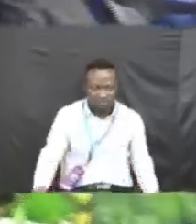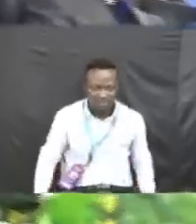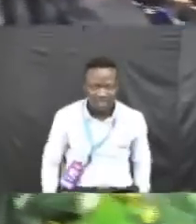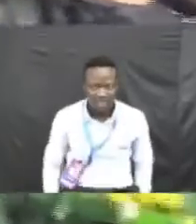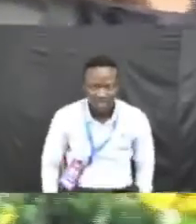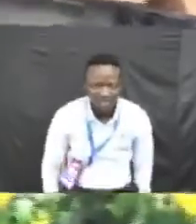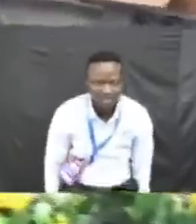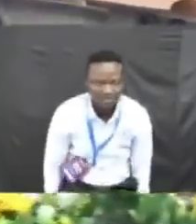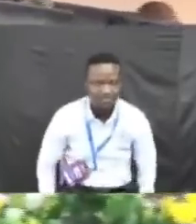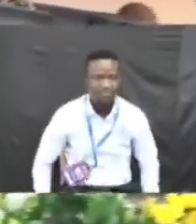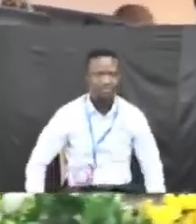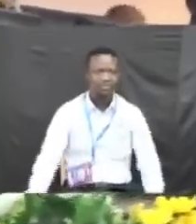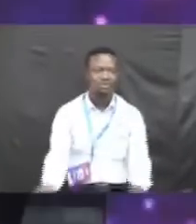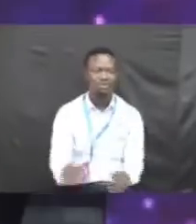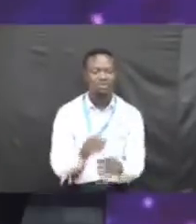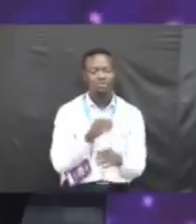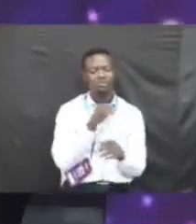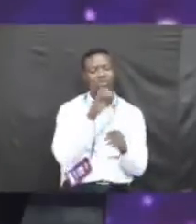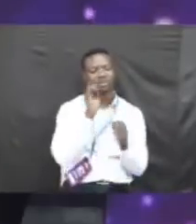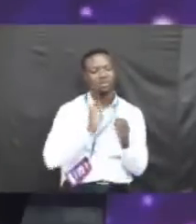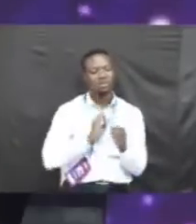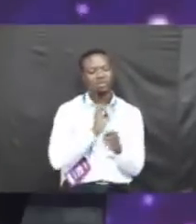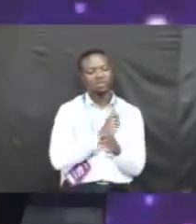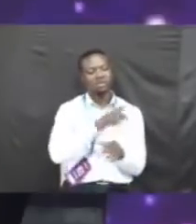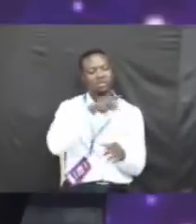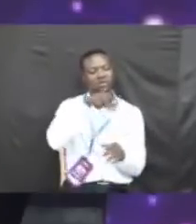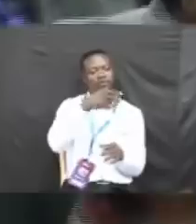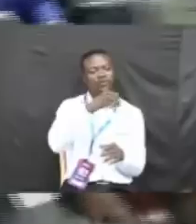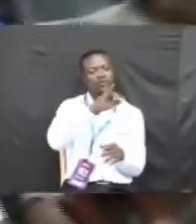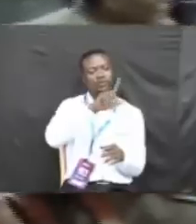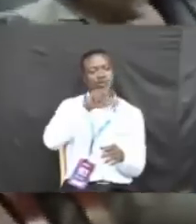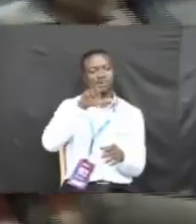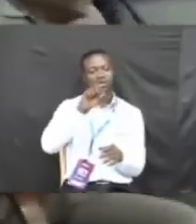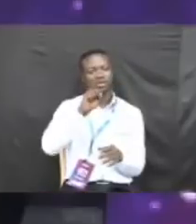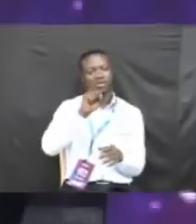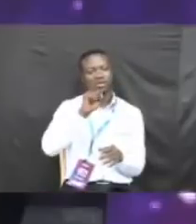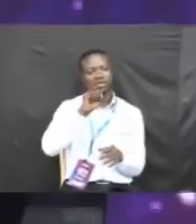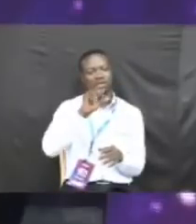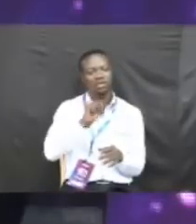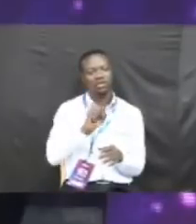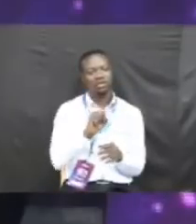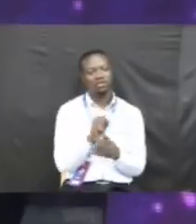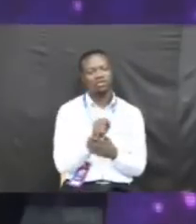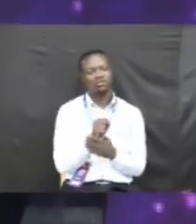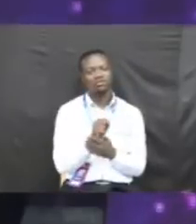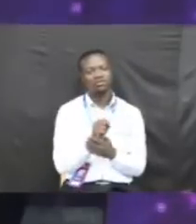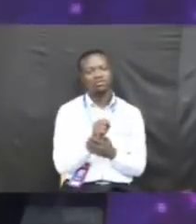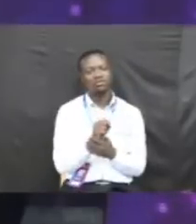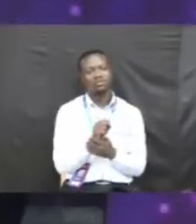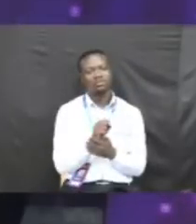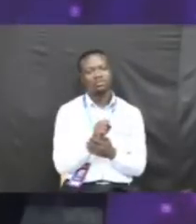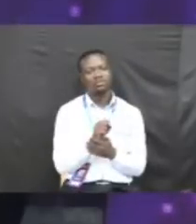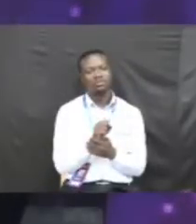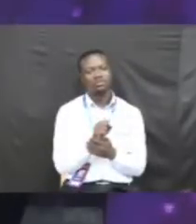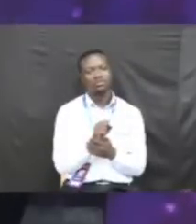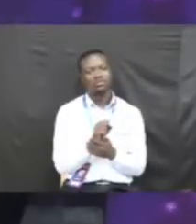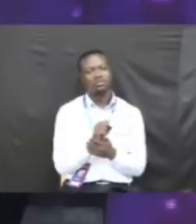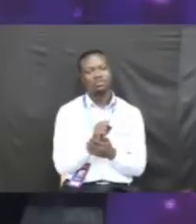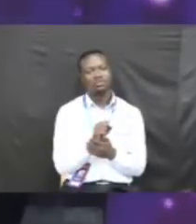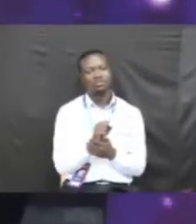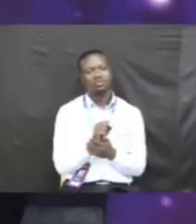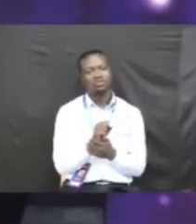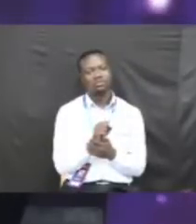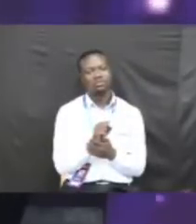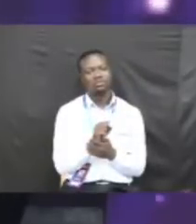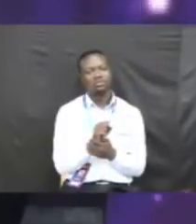Elder Phelix Aim the preciding elder. So the pastor received an award. His